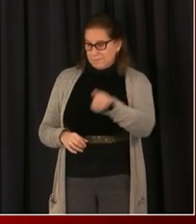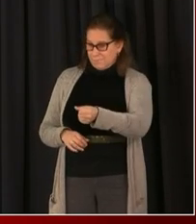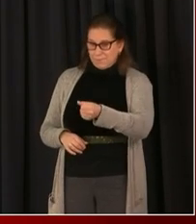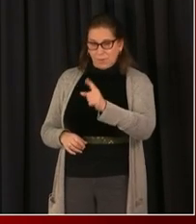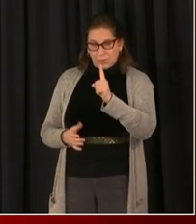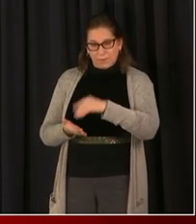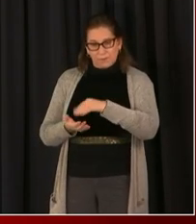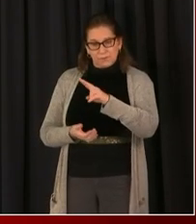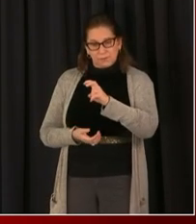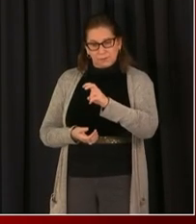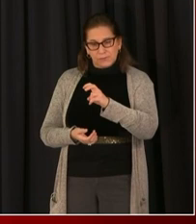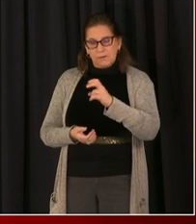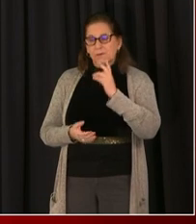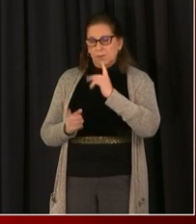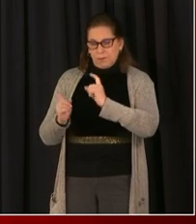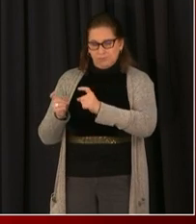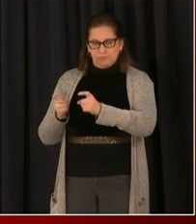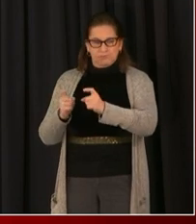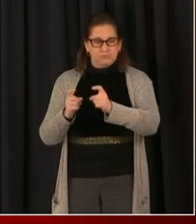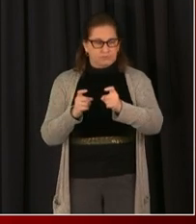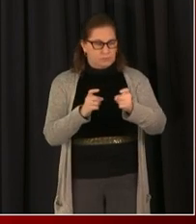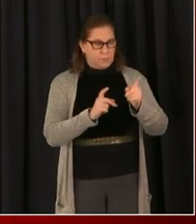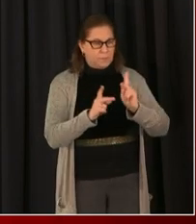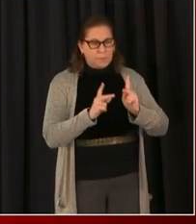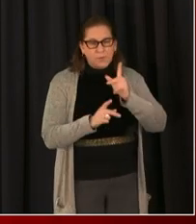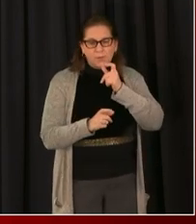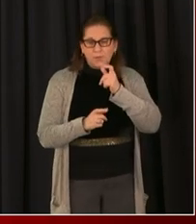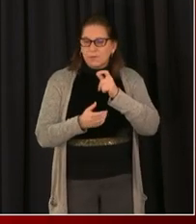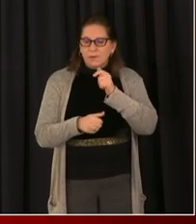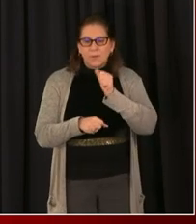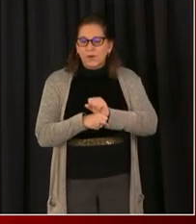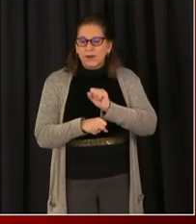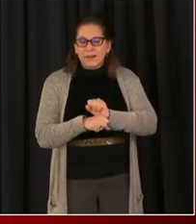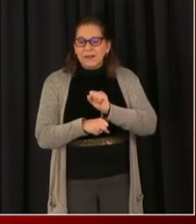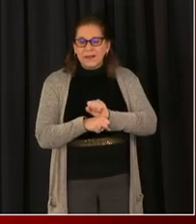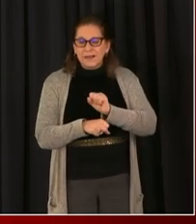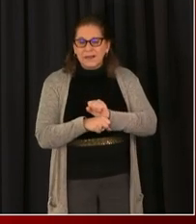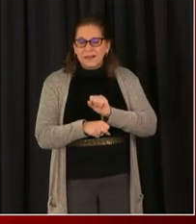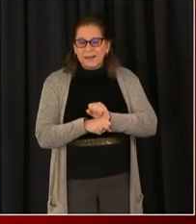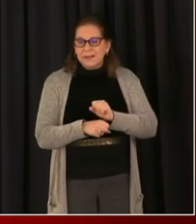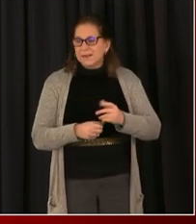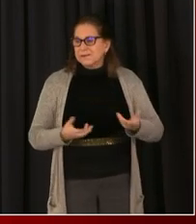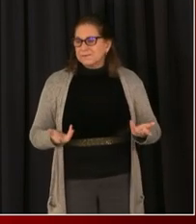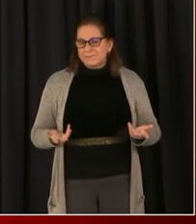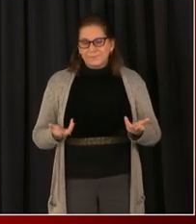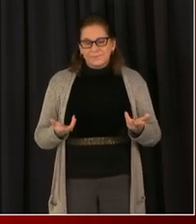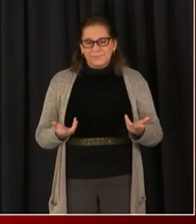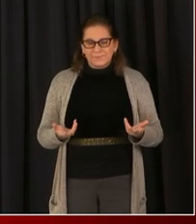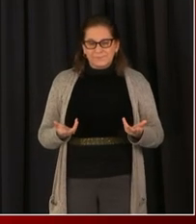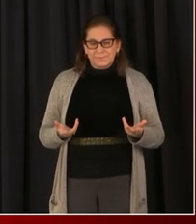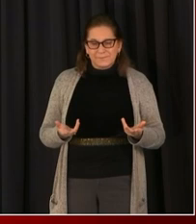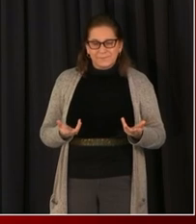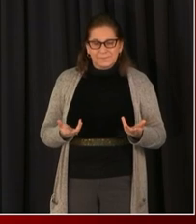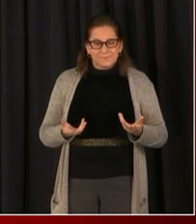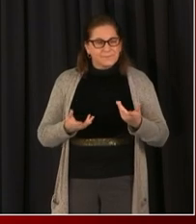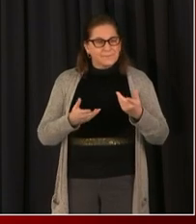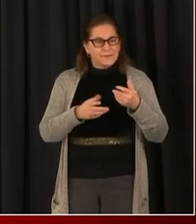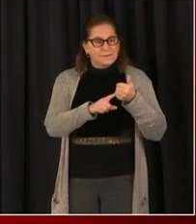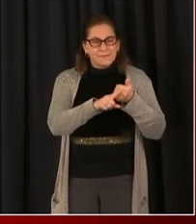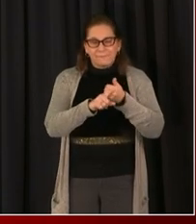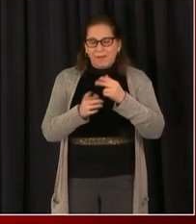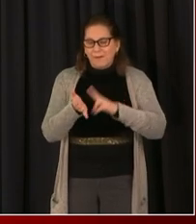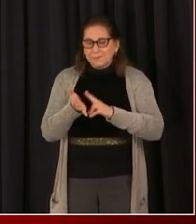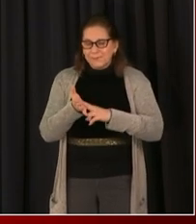exhausted their benefit eligibility under the traditional unemployment and pandemic emergency unemployment.